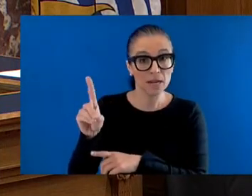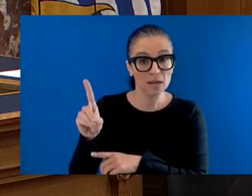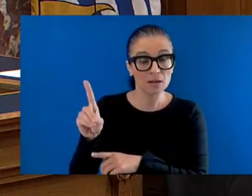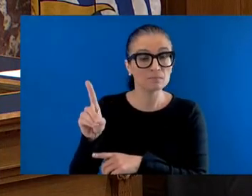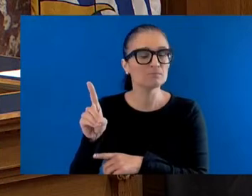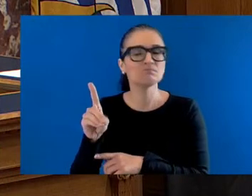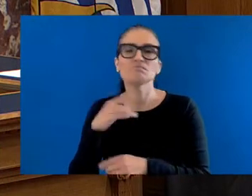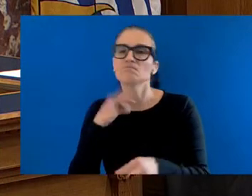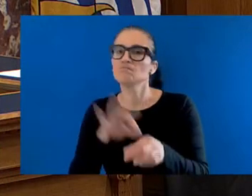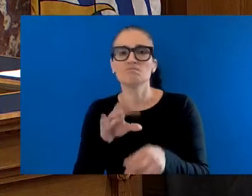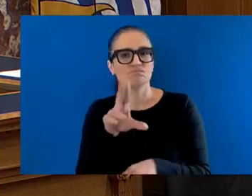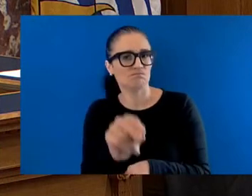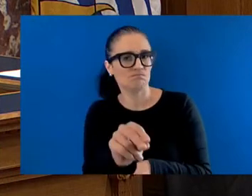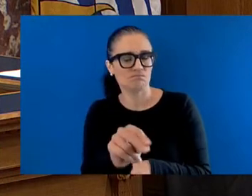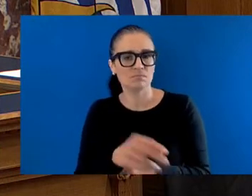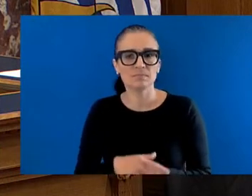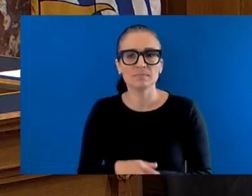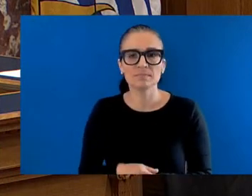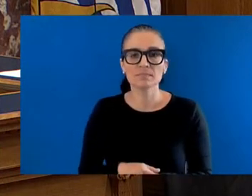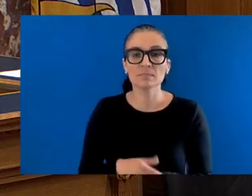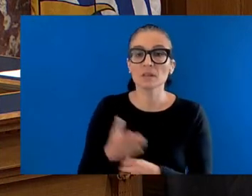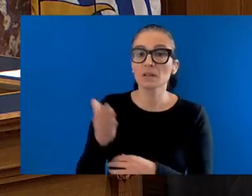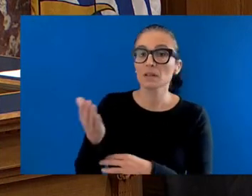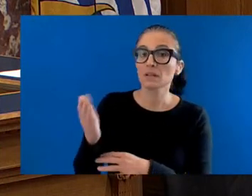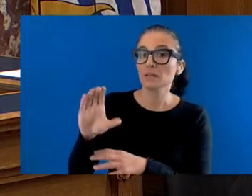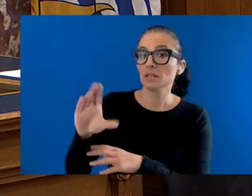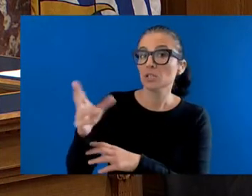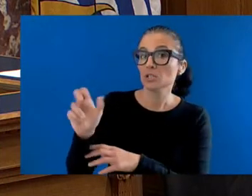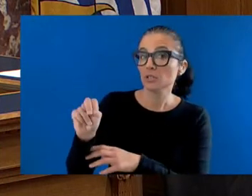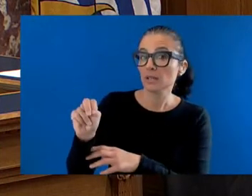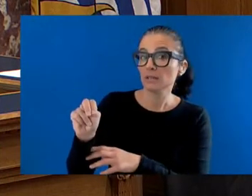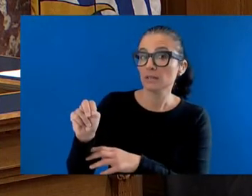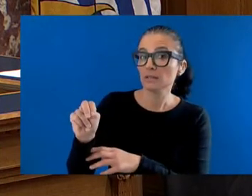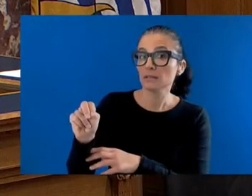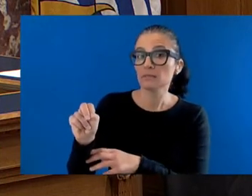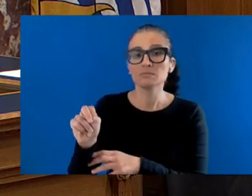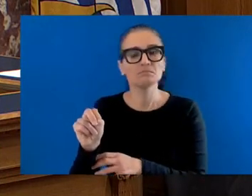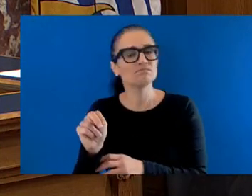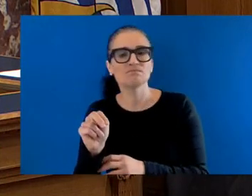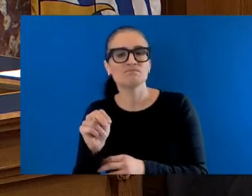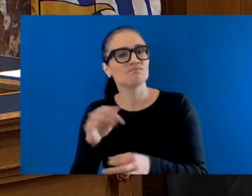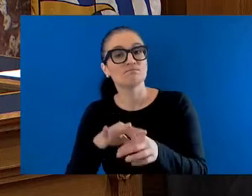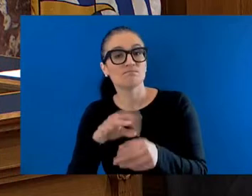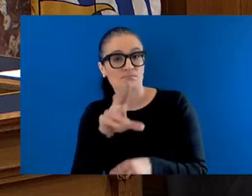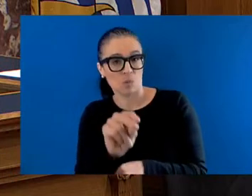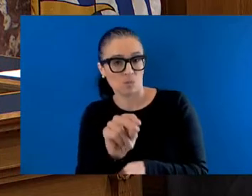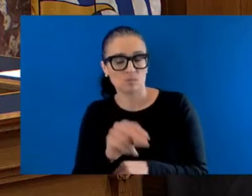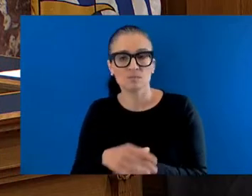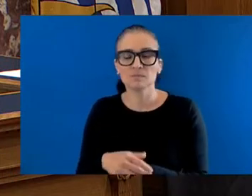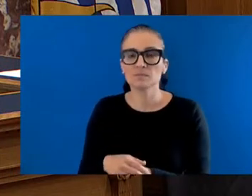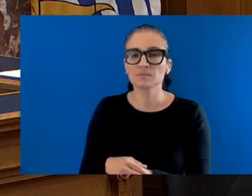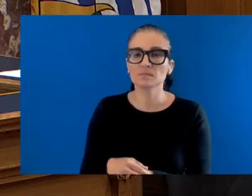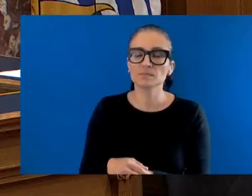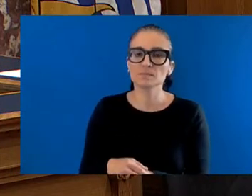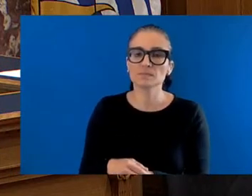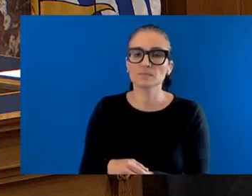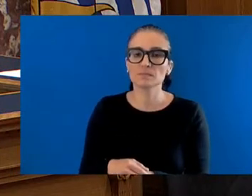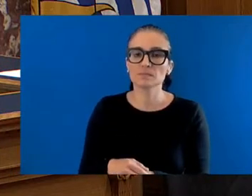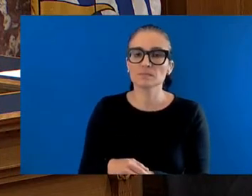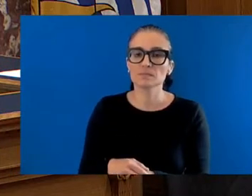Ms. Chen. I vote nay. Mr. Klovchuk. I vote